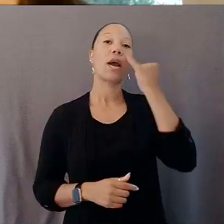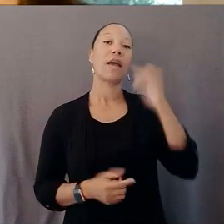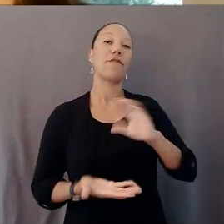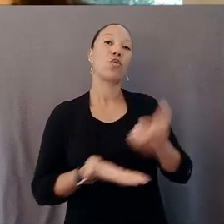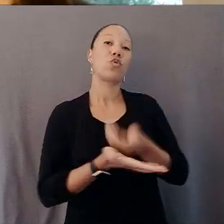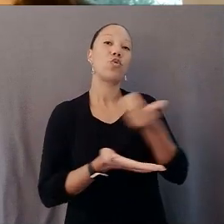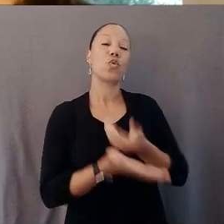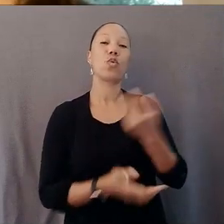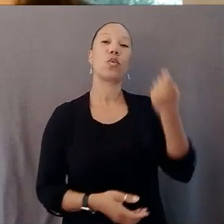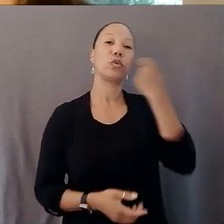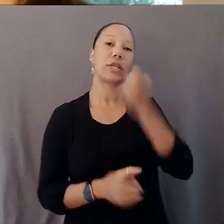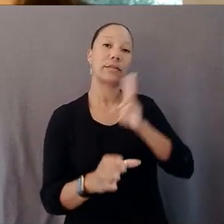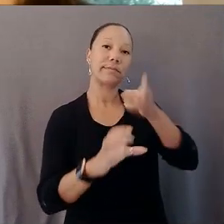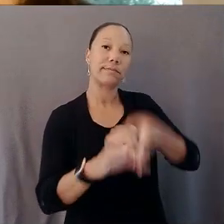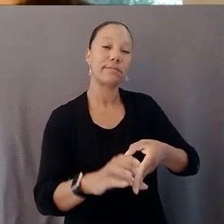new